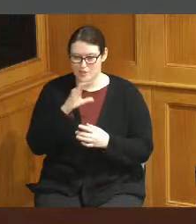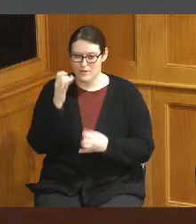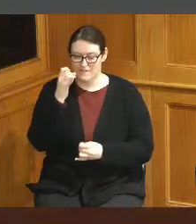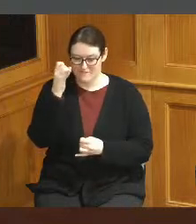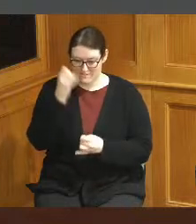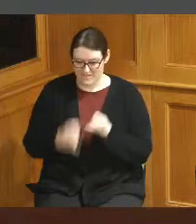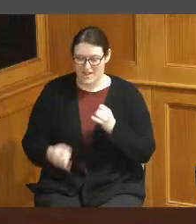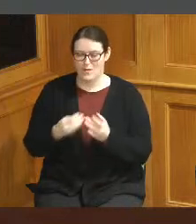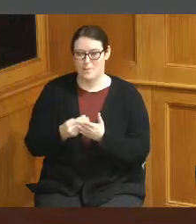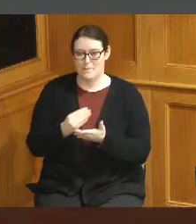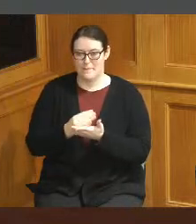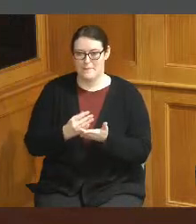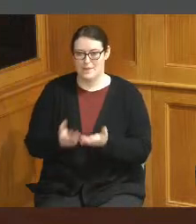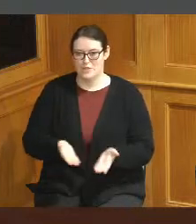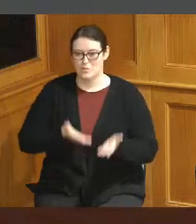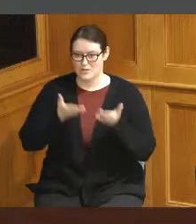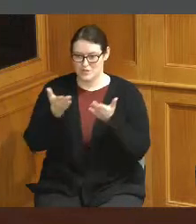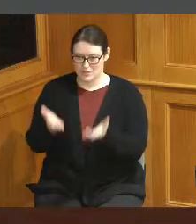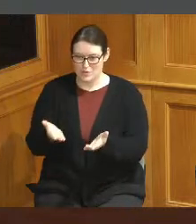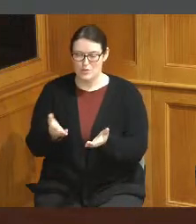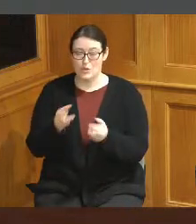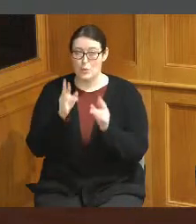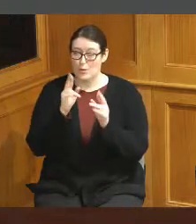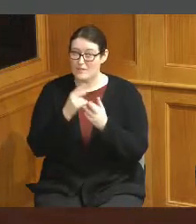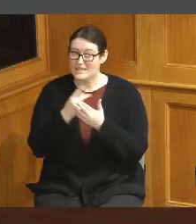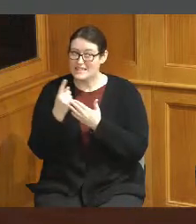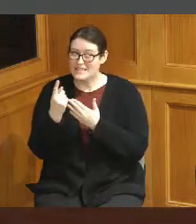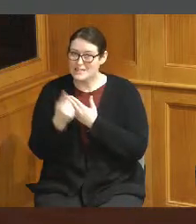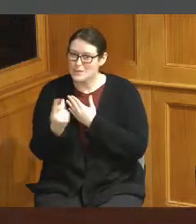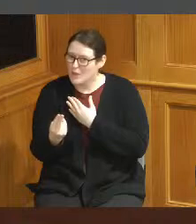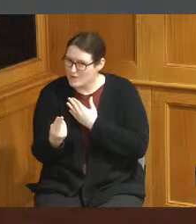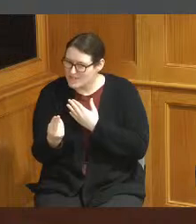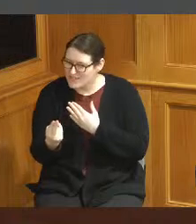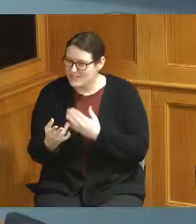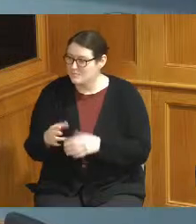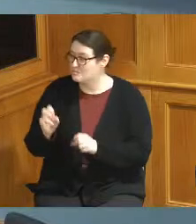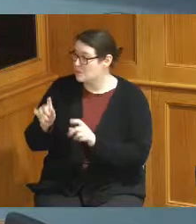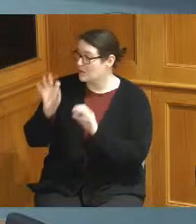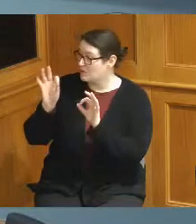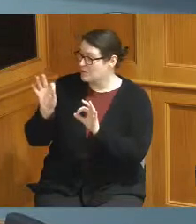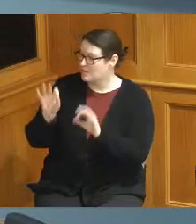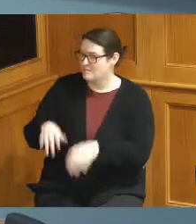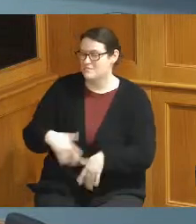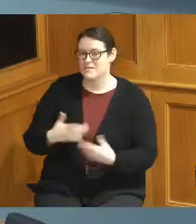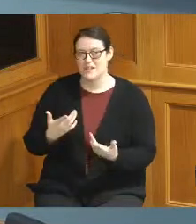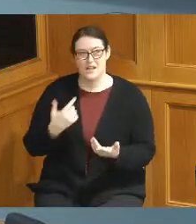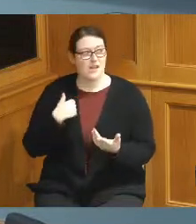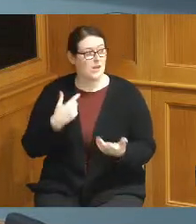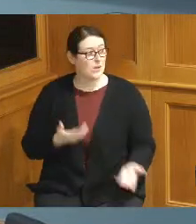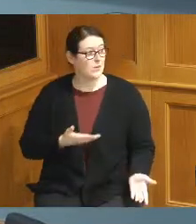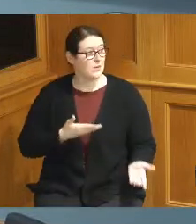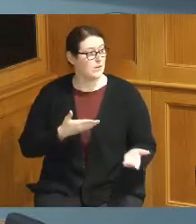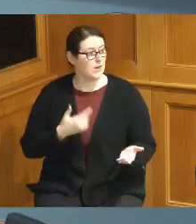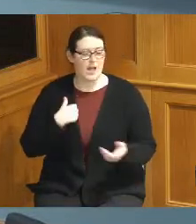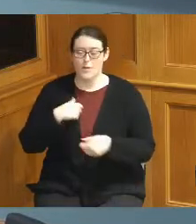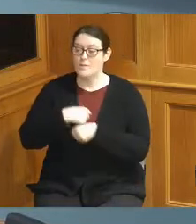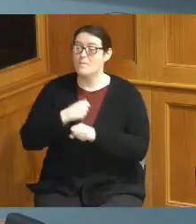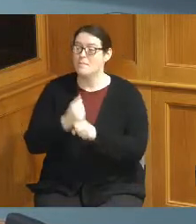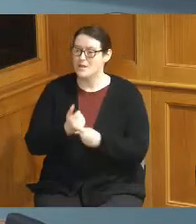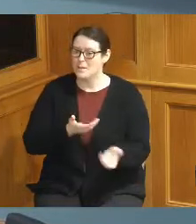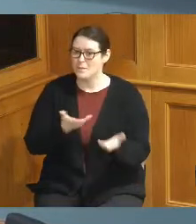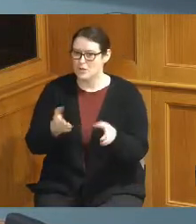final budget resolution for hopefully next Thursday. Okay, great. All right, I'll entertain a motion, or I'll make a motion